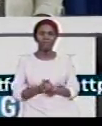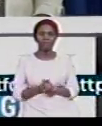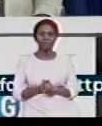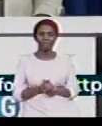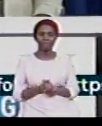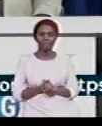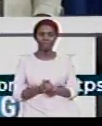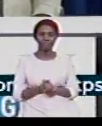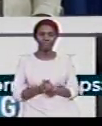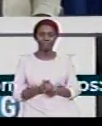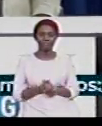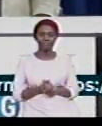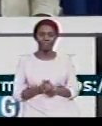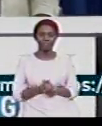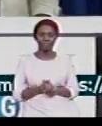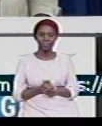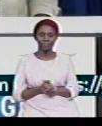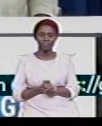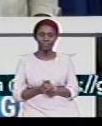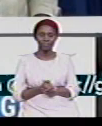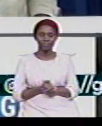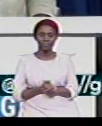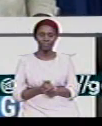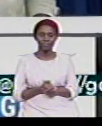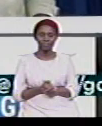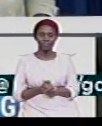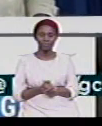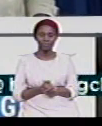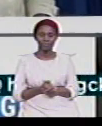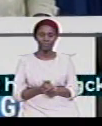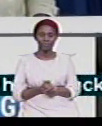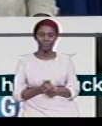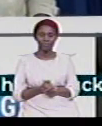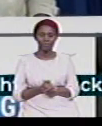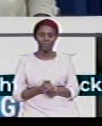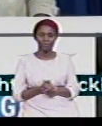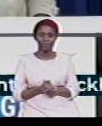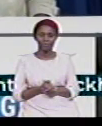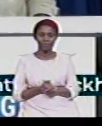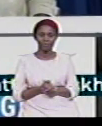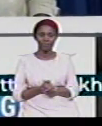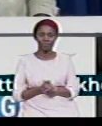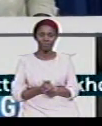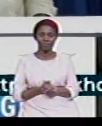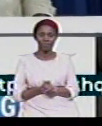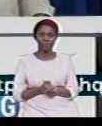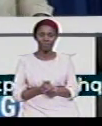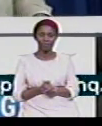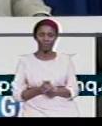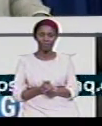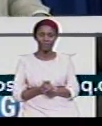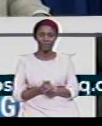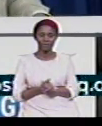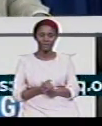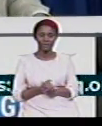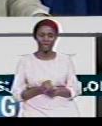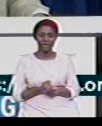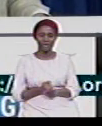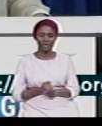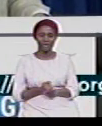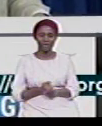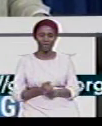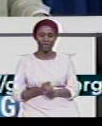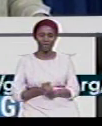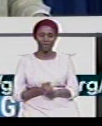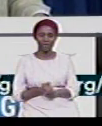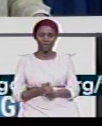nwanwade amanu besemfie ensuni so kwa fichira no otiyao pa and no emnam so ma wonya sa